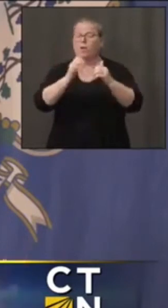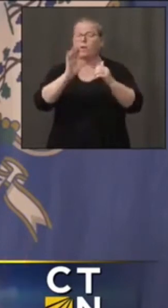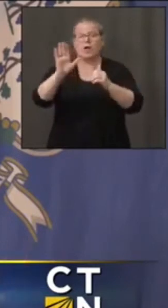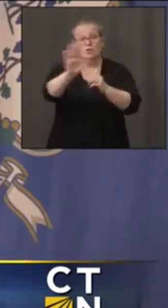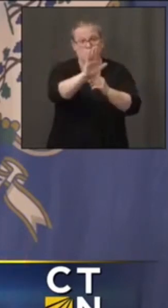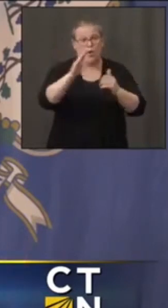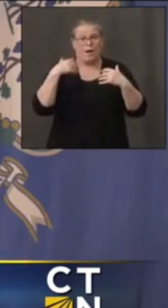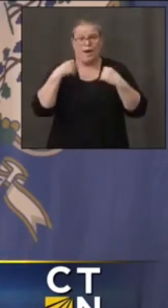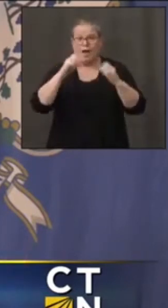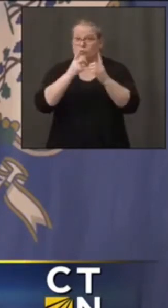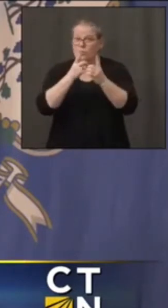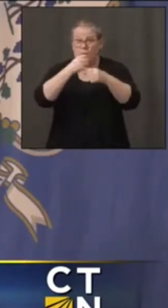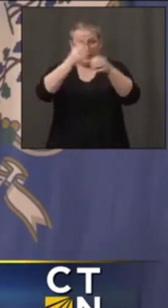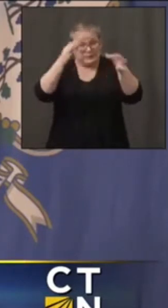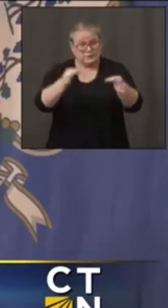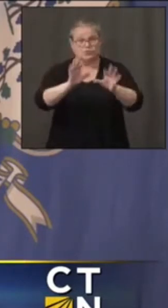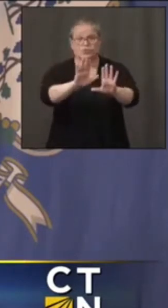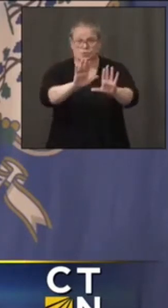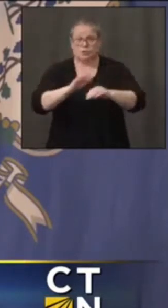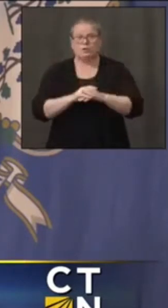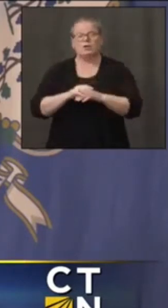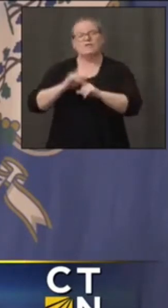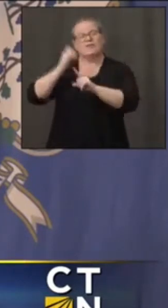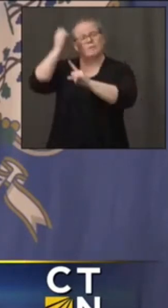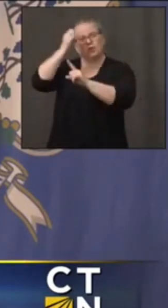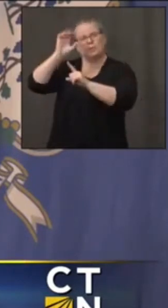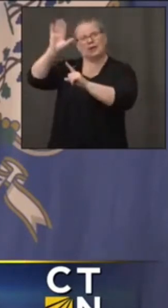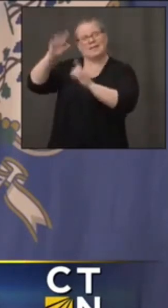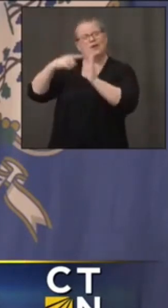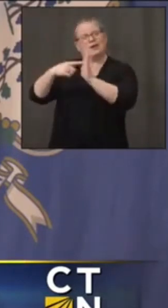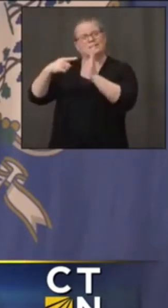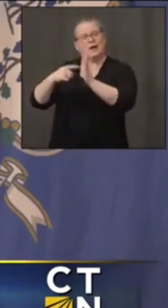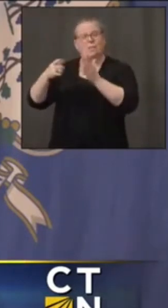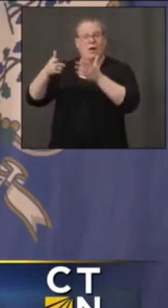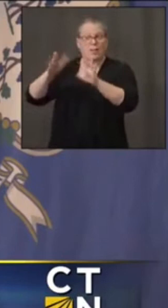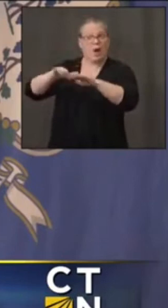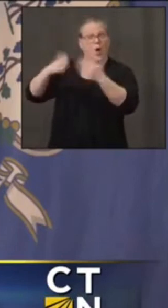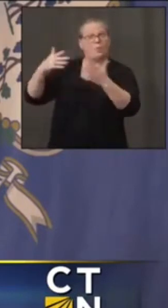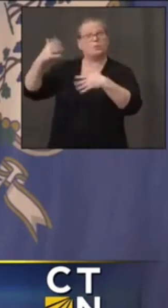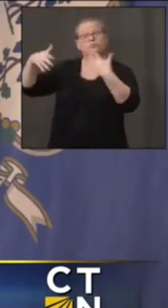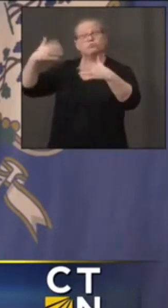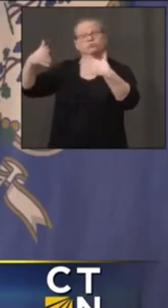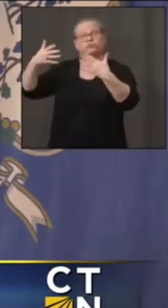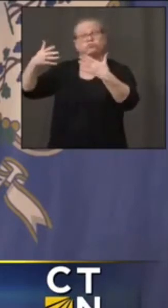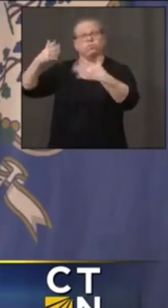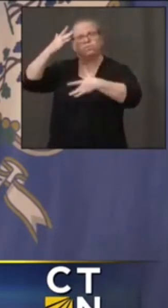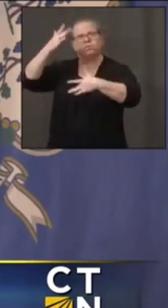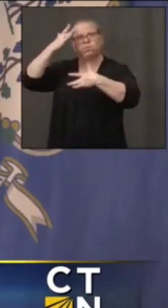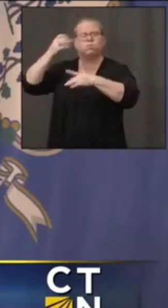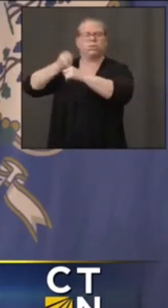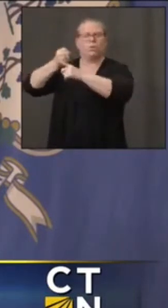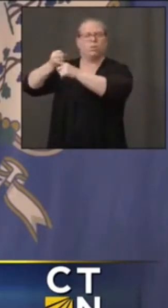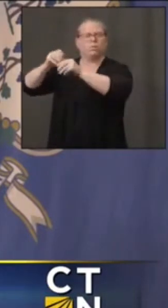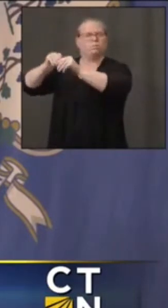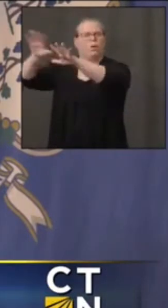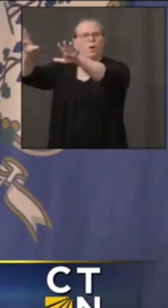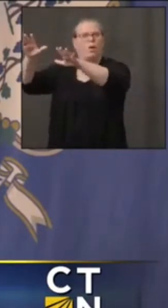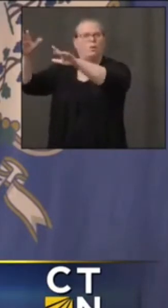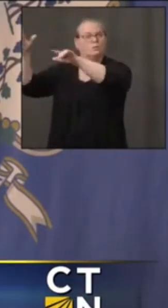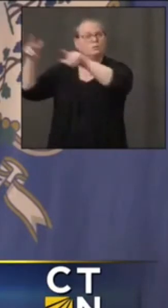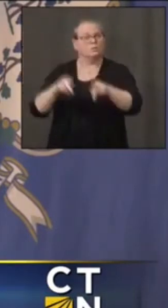from the European example, what we're learning here is that you can have 1 or 2 super spreader events at